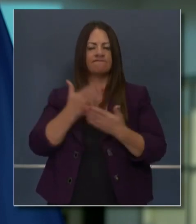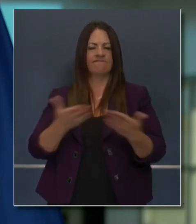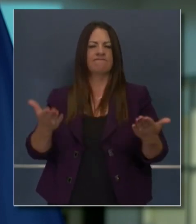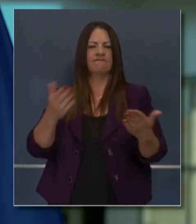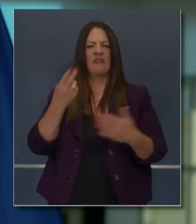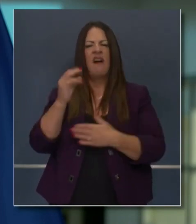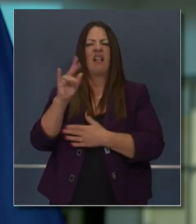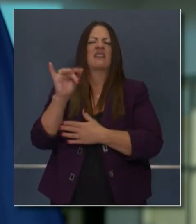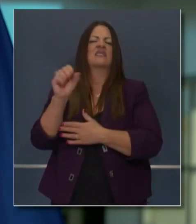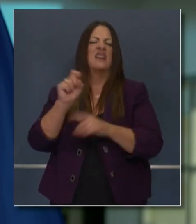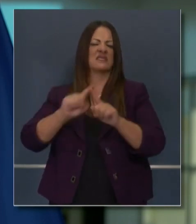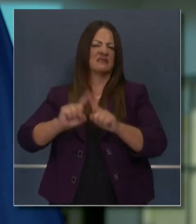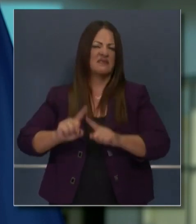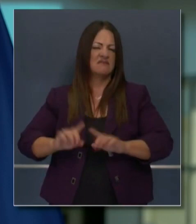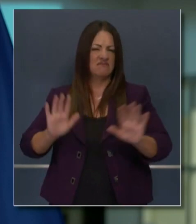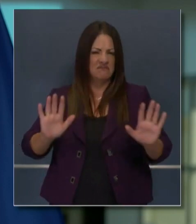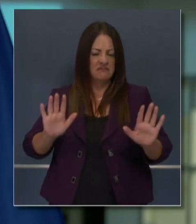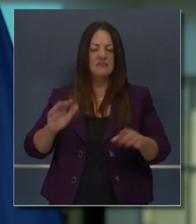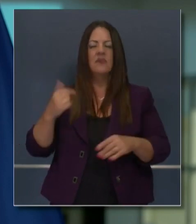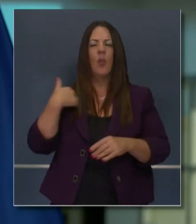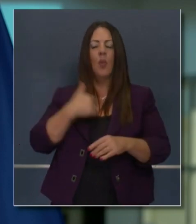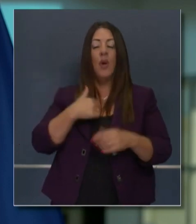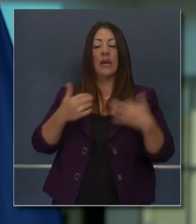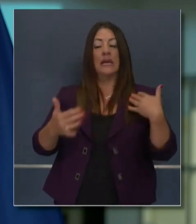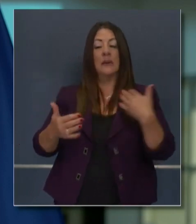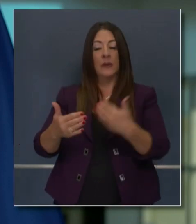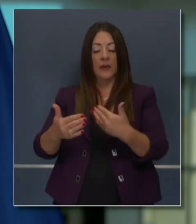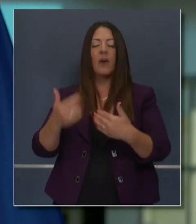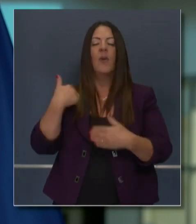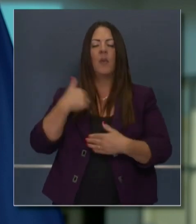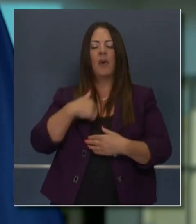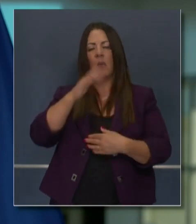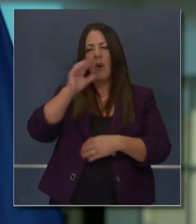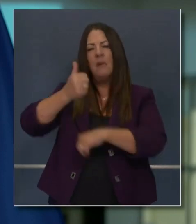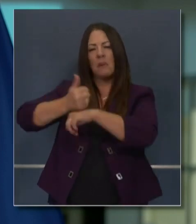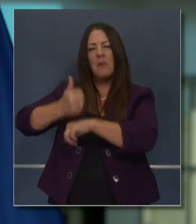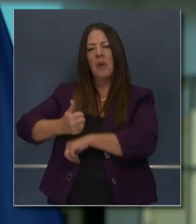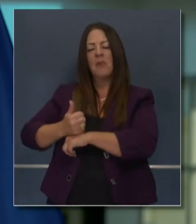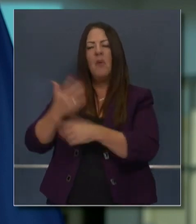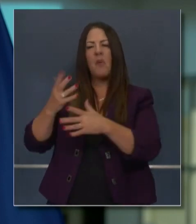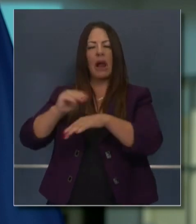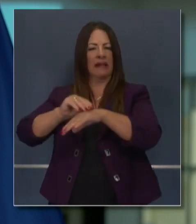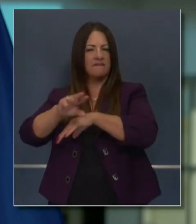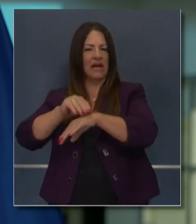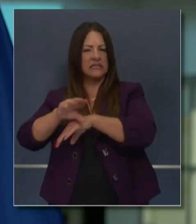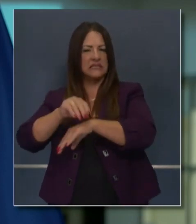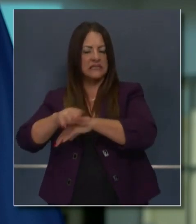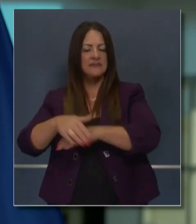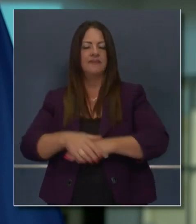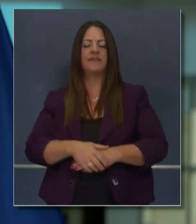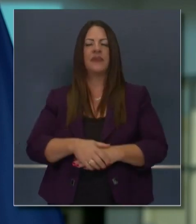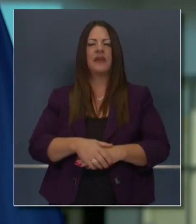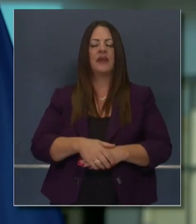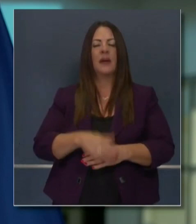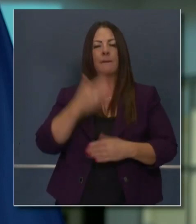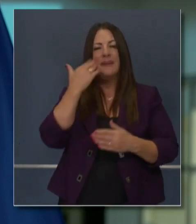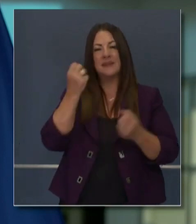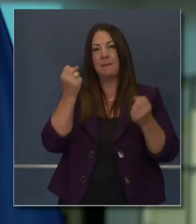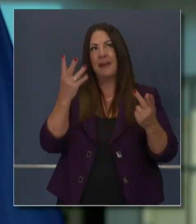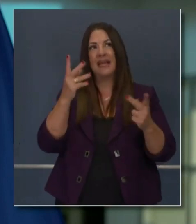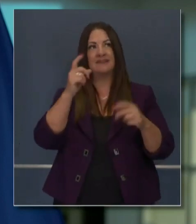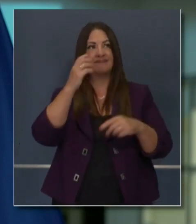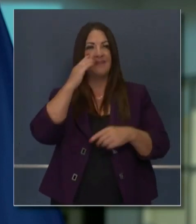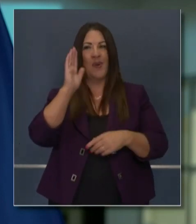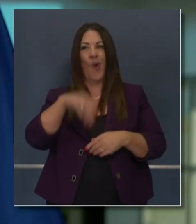again, as we enter into the holiday season, as we move a lot of activities back indoors because of the